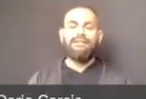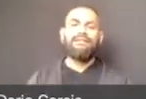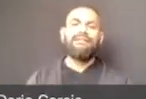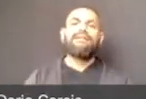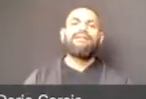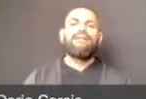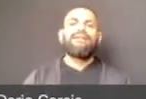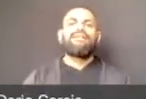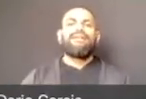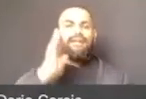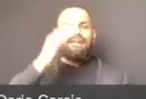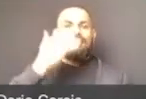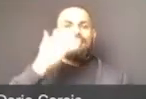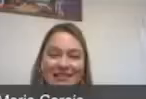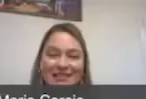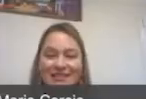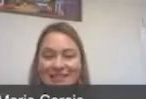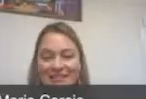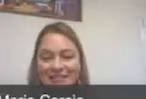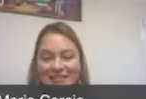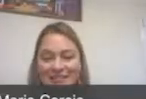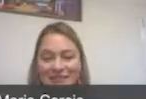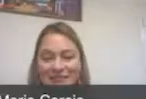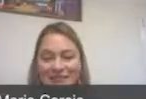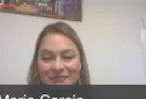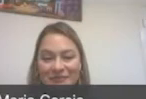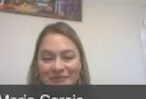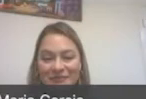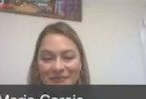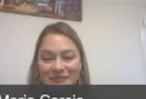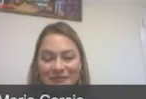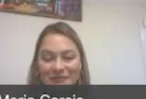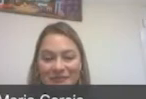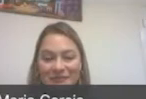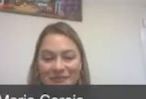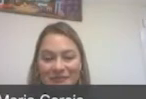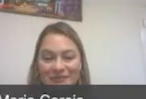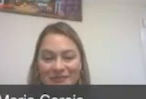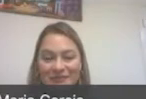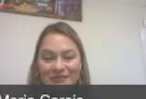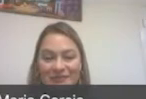Thank you, Maria. Good afternoon, everyone. My name is Rick Urrutia. I'm the Senior Director of Supply Chain. And